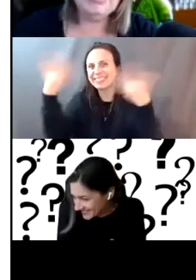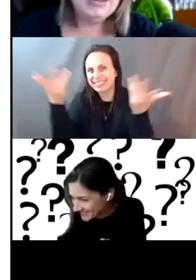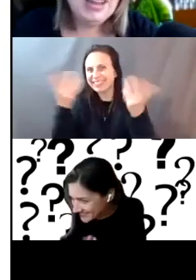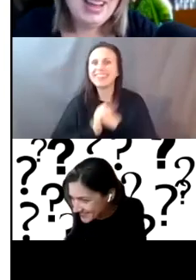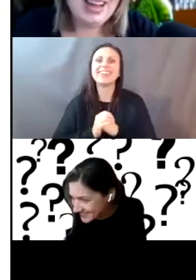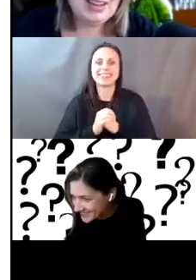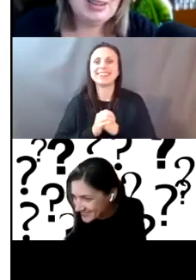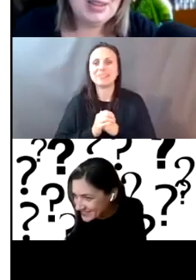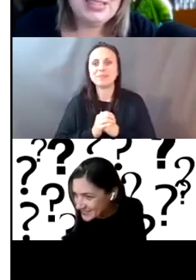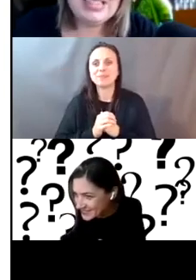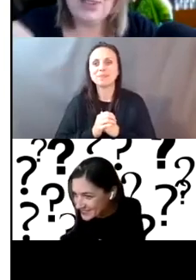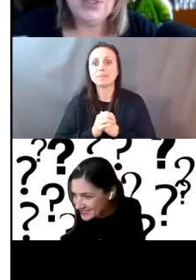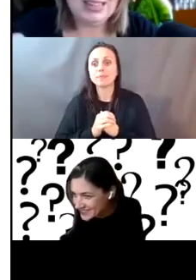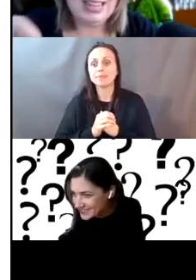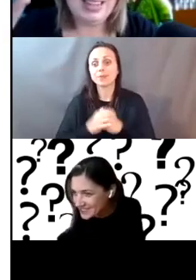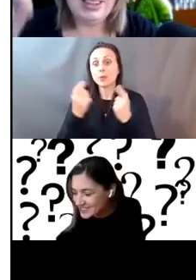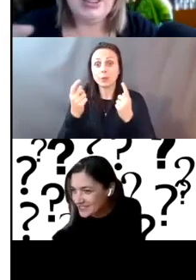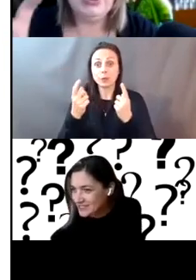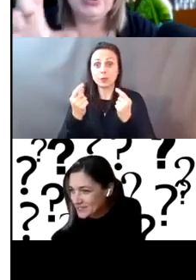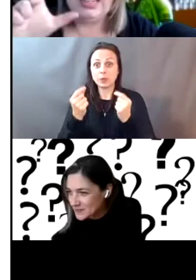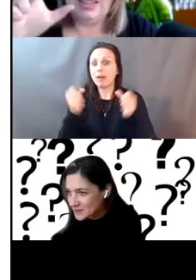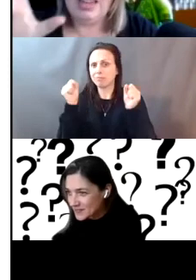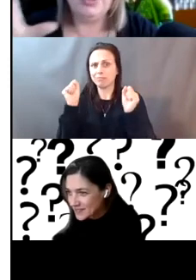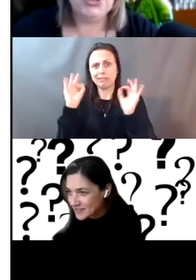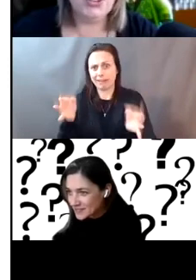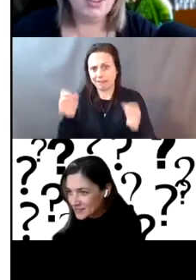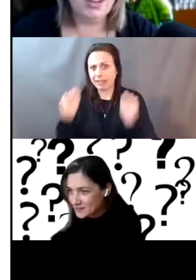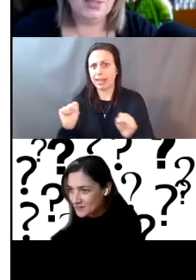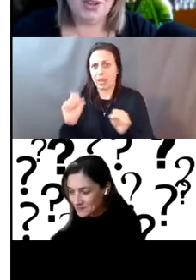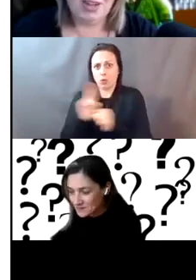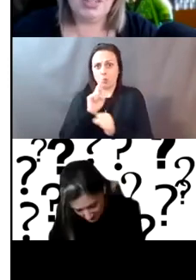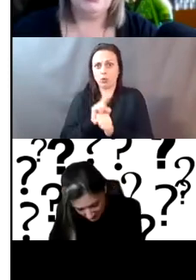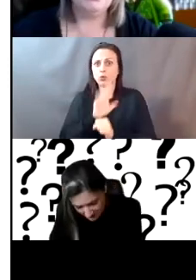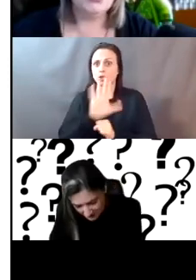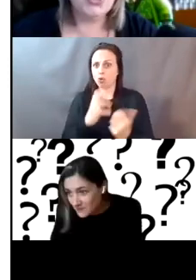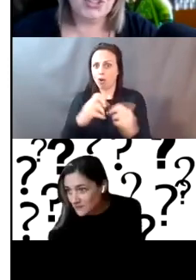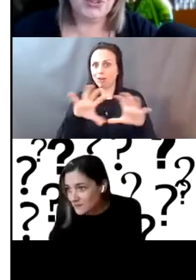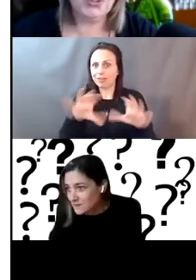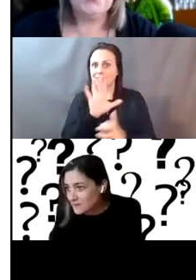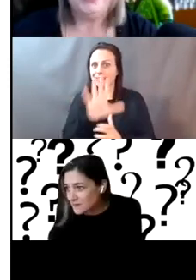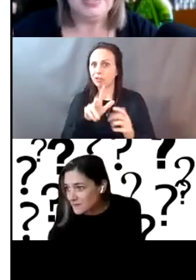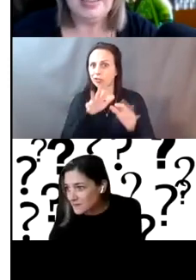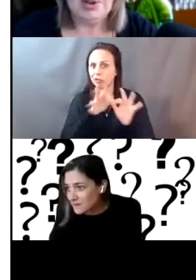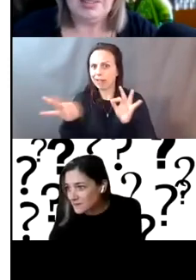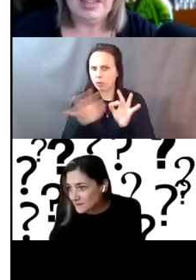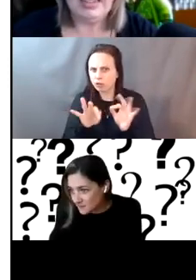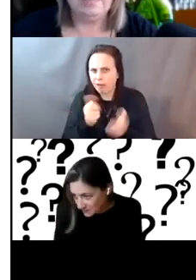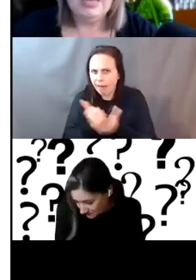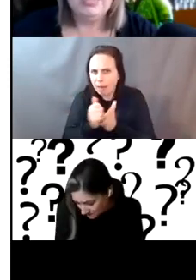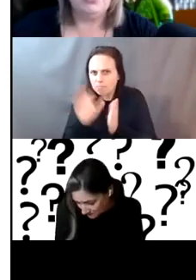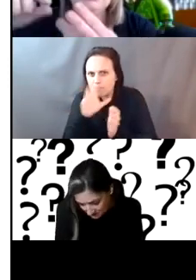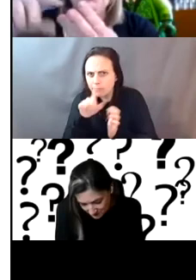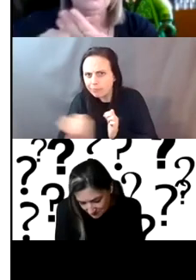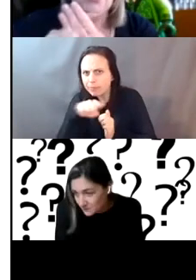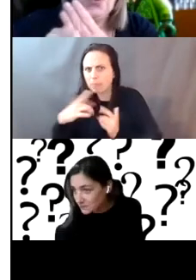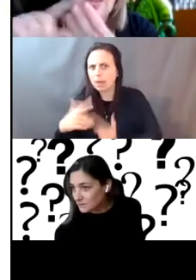So you definitely can use the language of your audience to find them online. So I